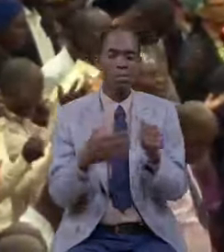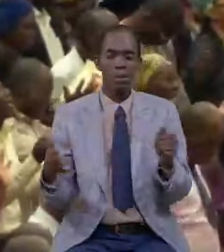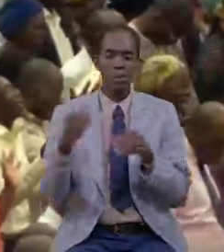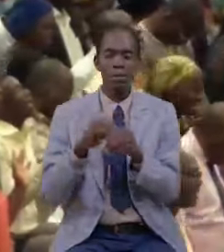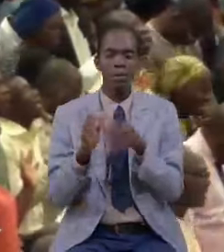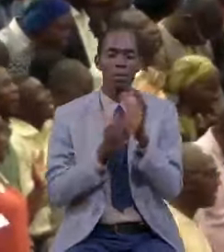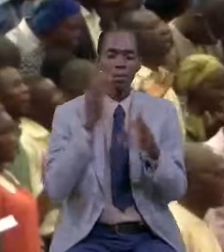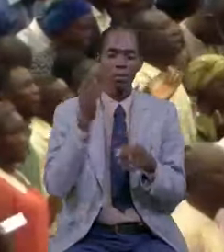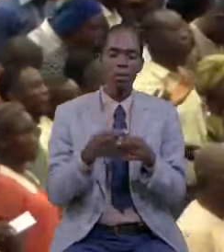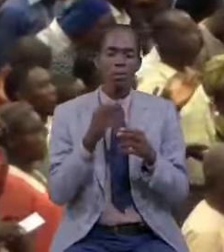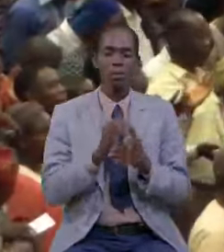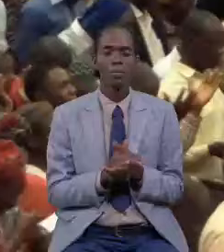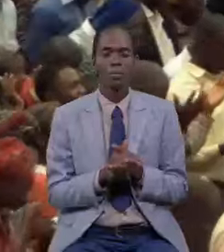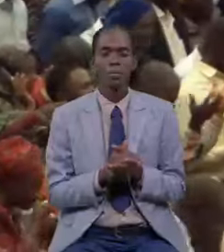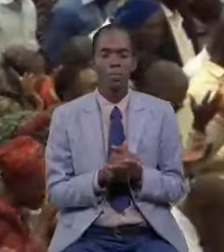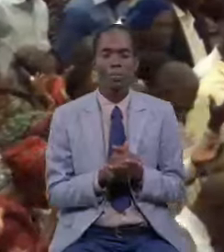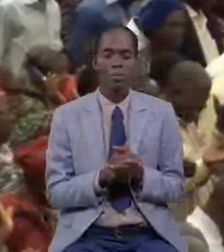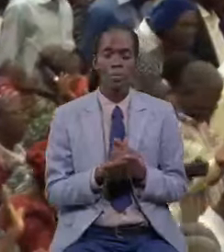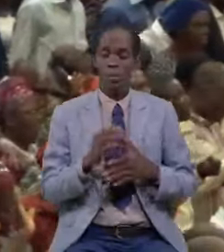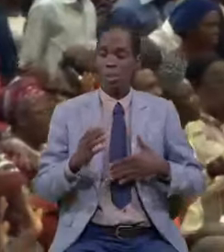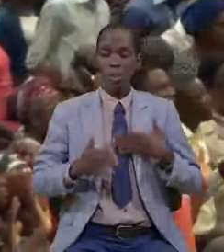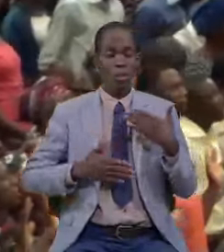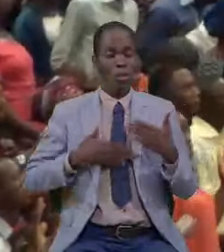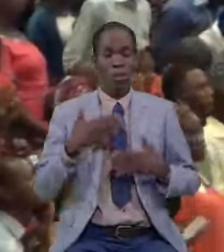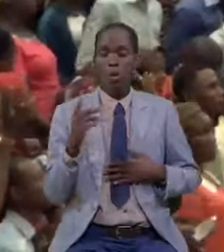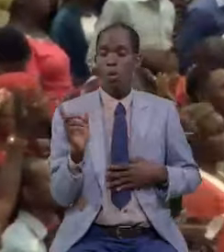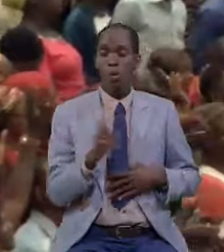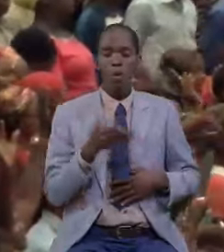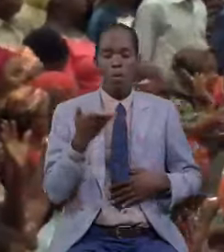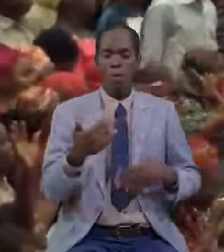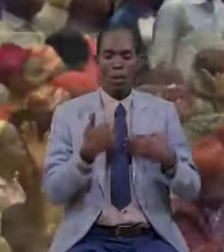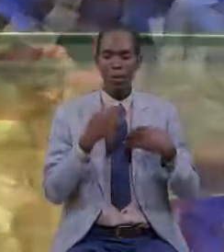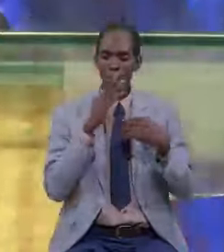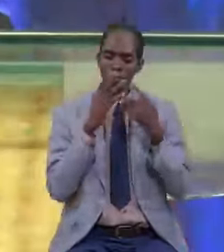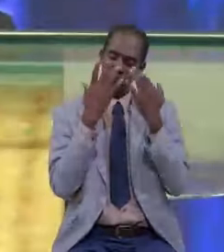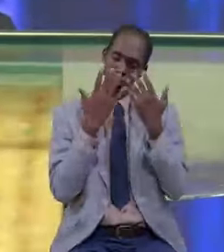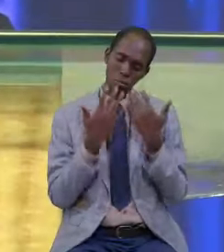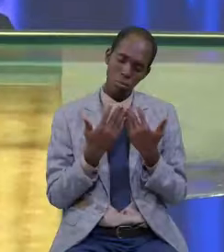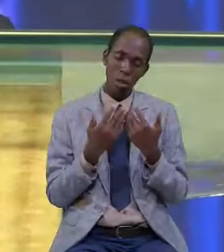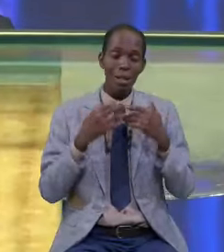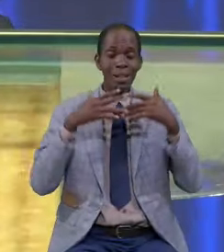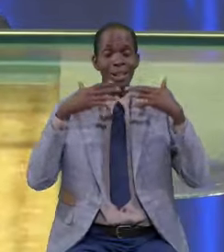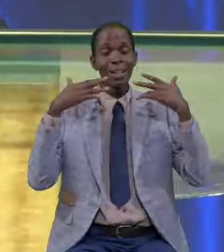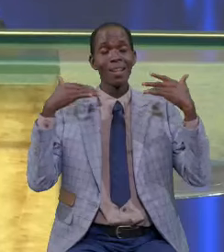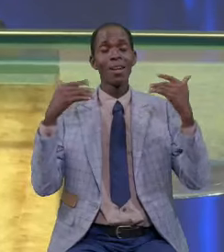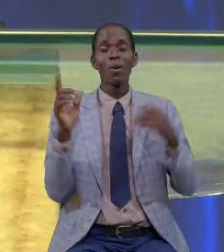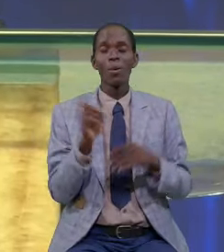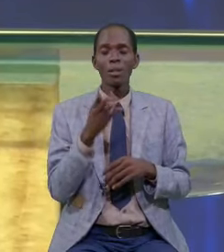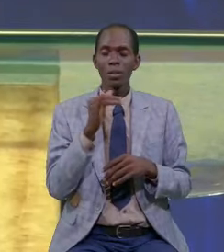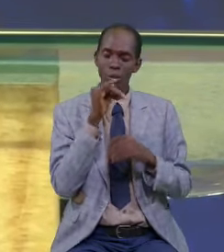name. Joy where there has been sadness. Laughter where there has been